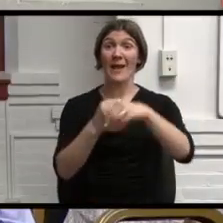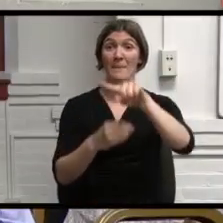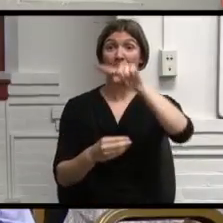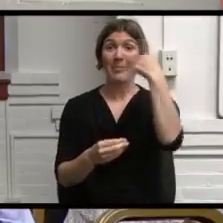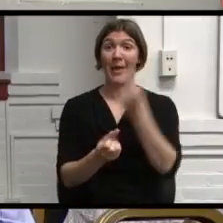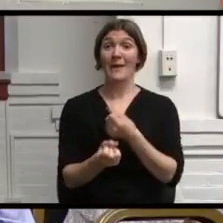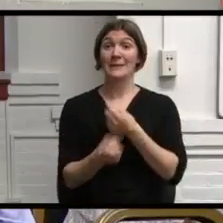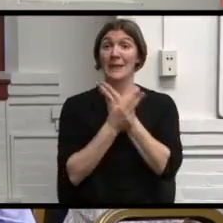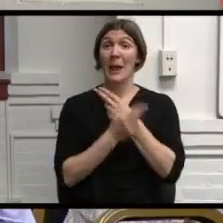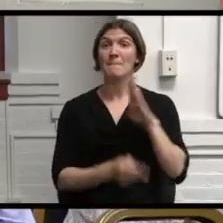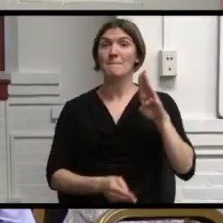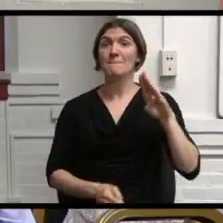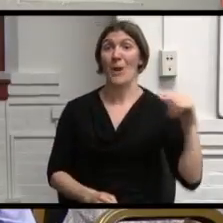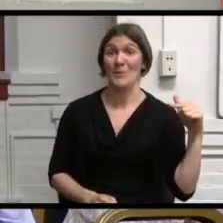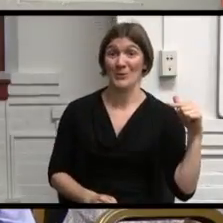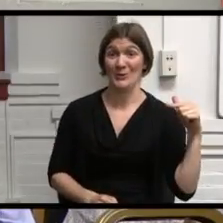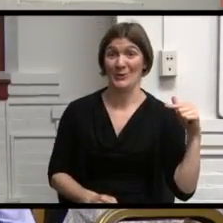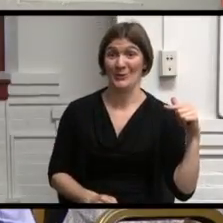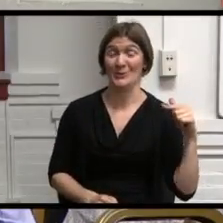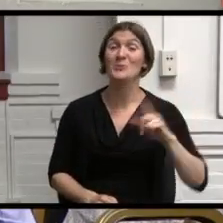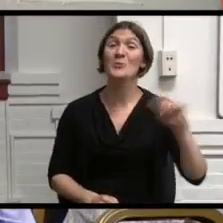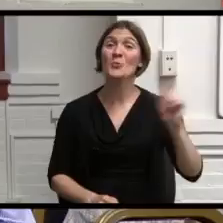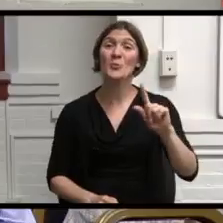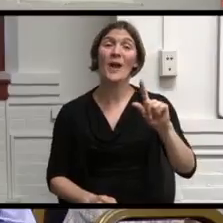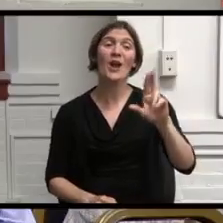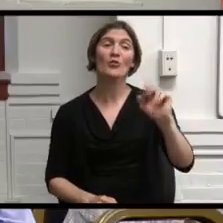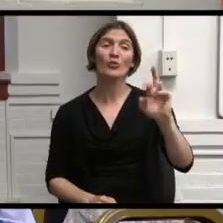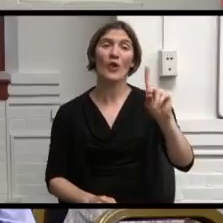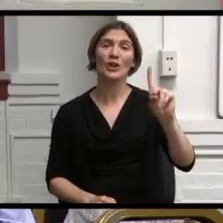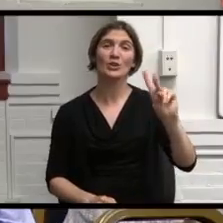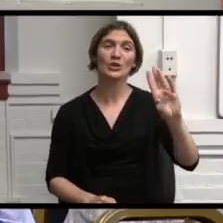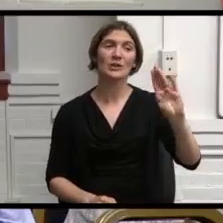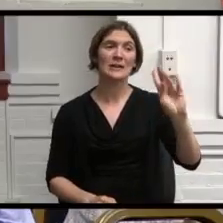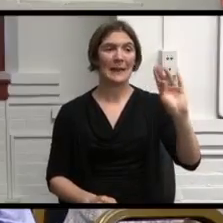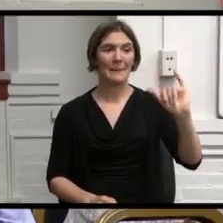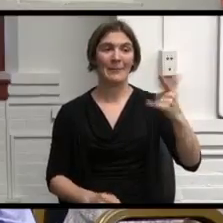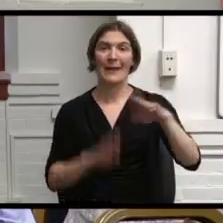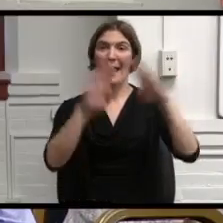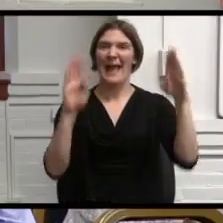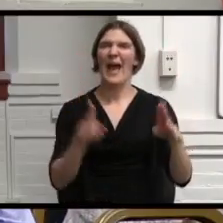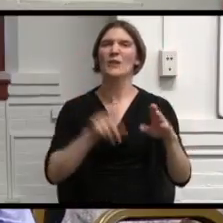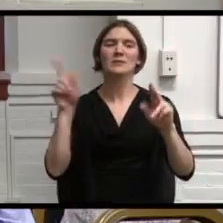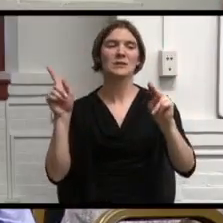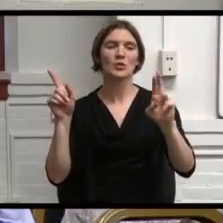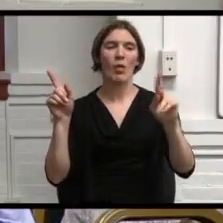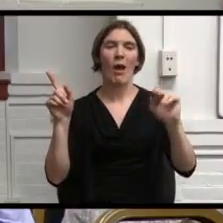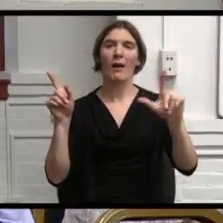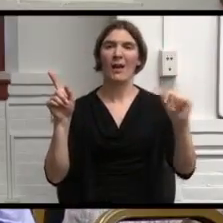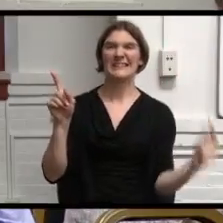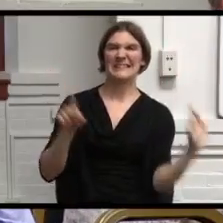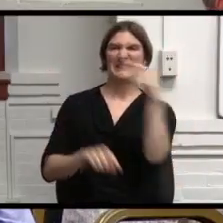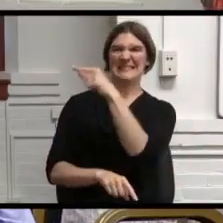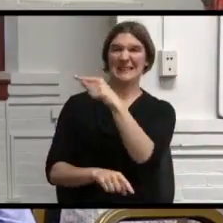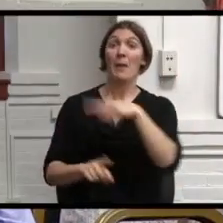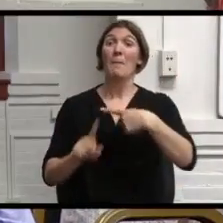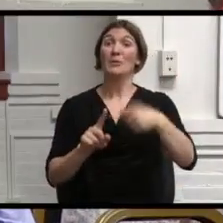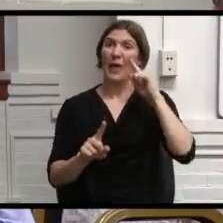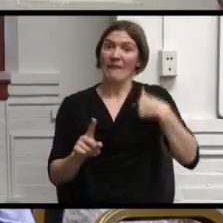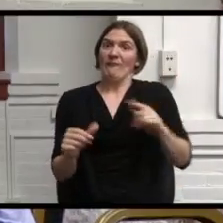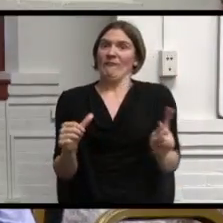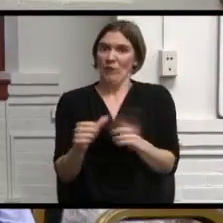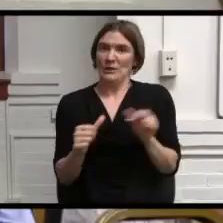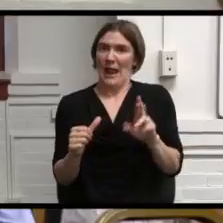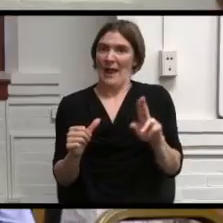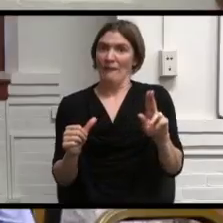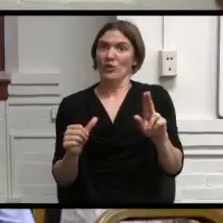tie barbecue at Rudyard Kipling's house at Nalaka. And we're having our first ever promenade performance.